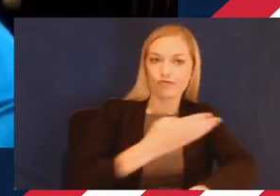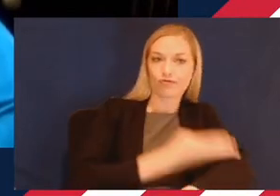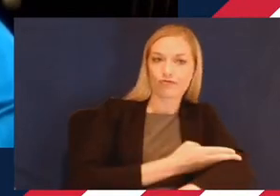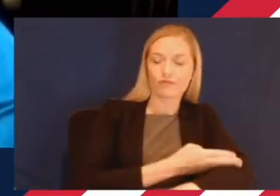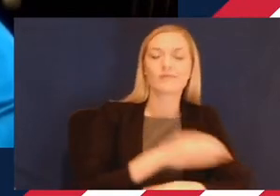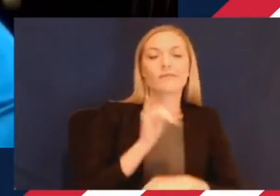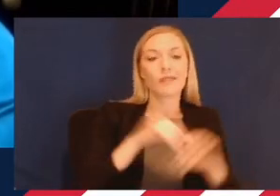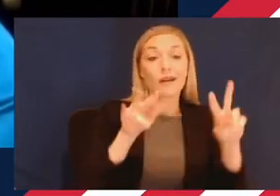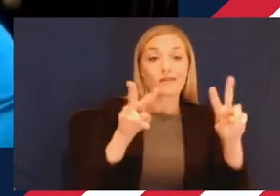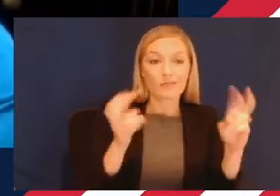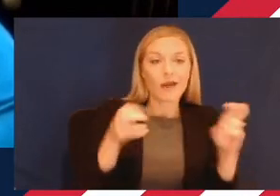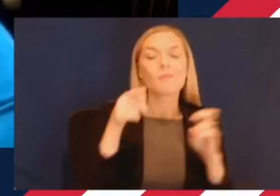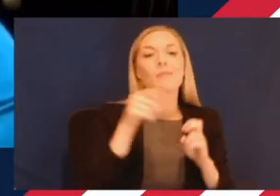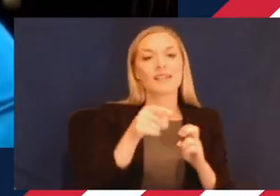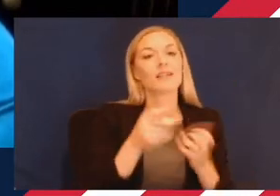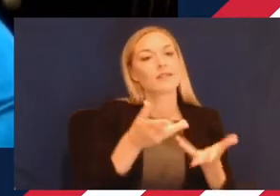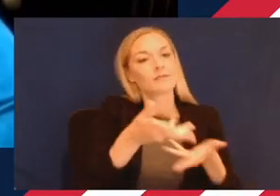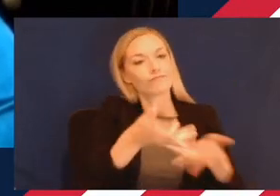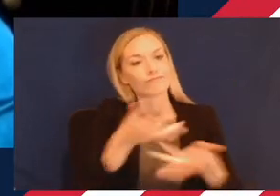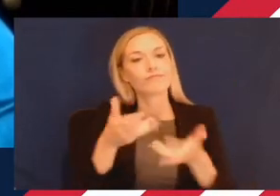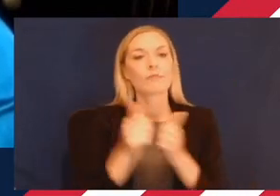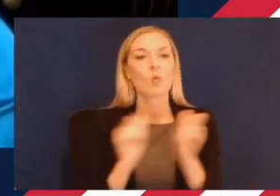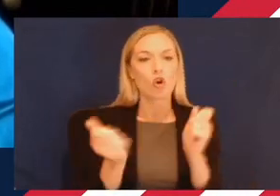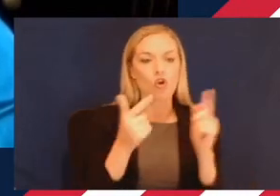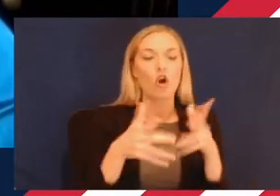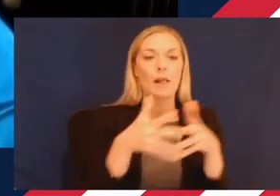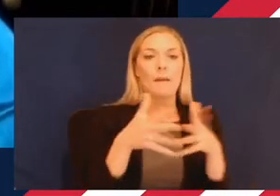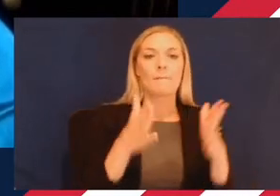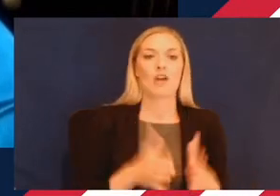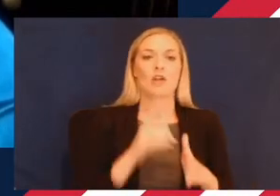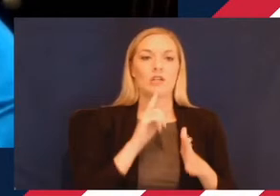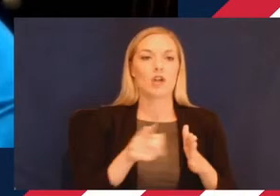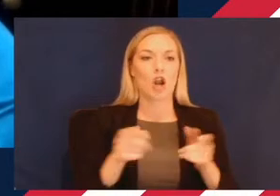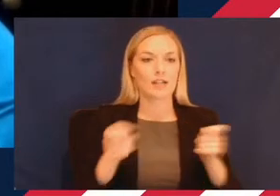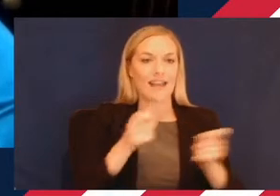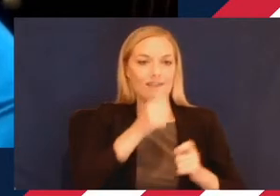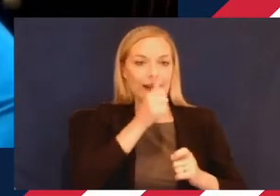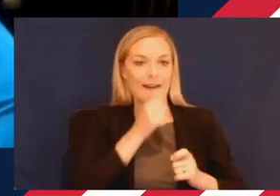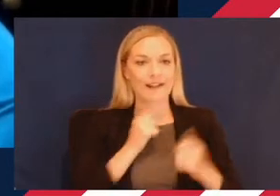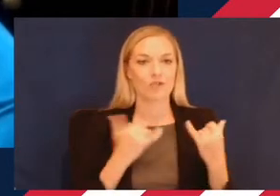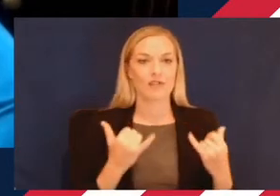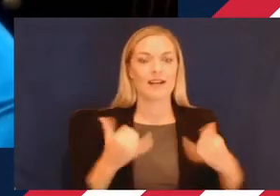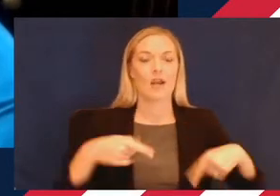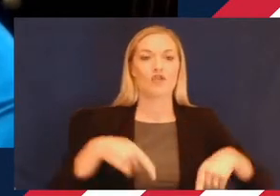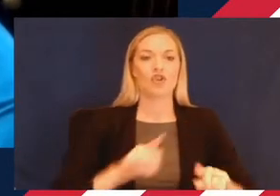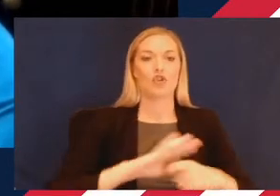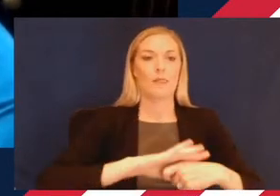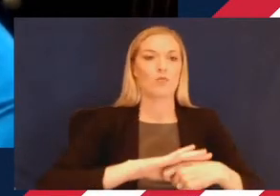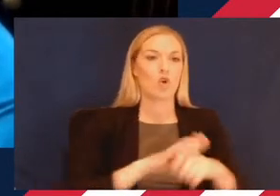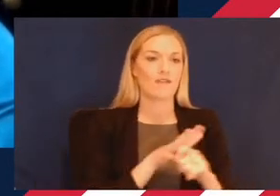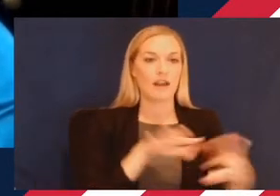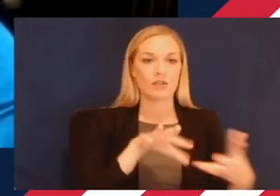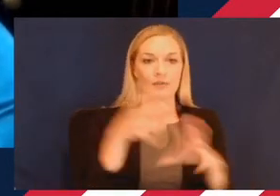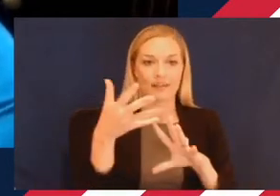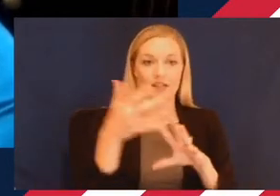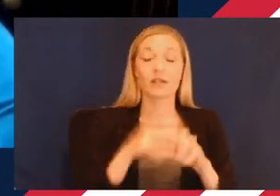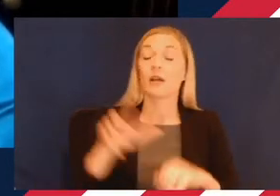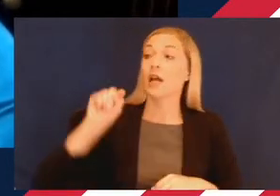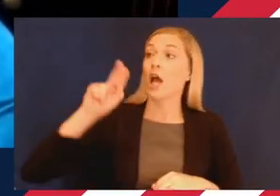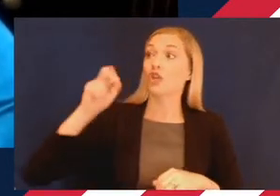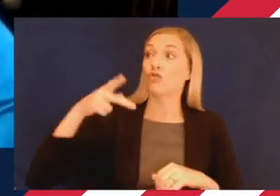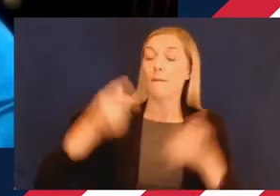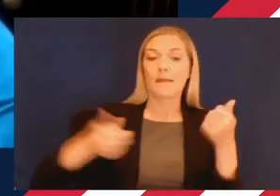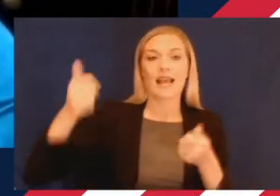navigating during the coronavirus outbreak. The failed response to this pandemic by the Trump administration was